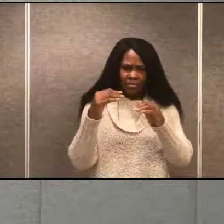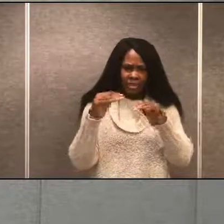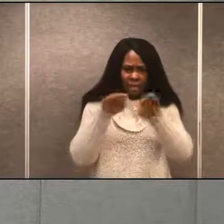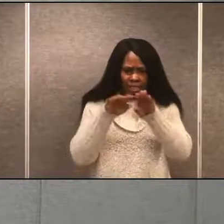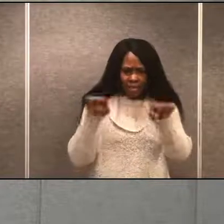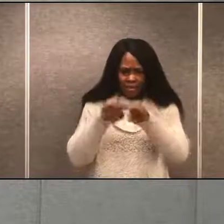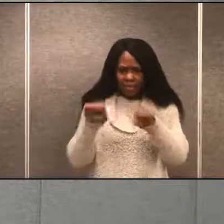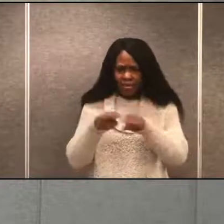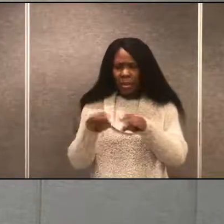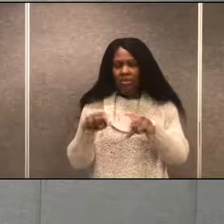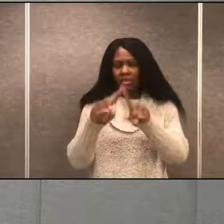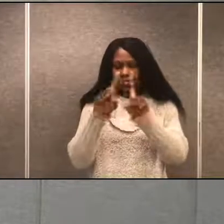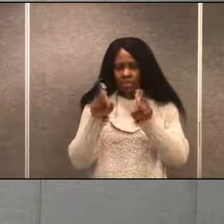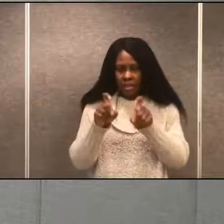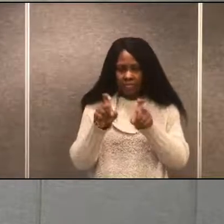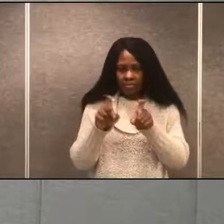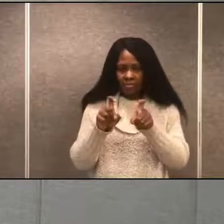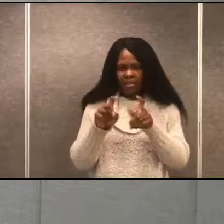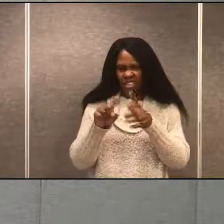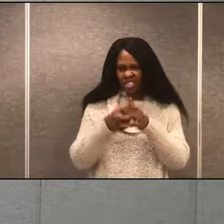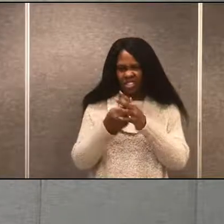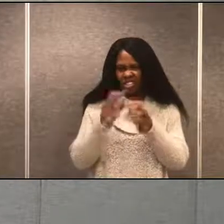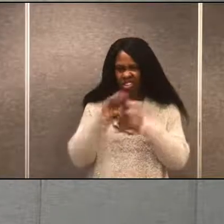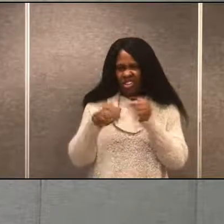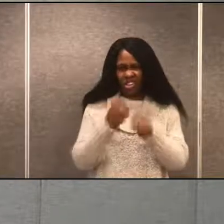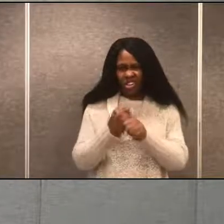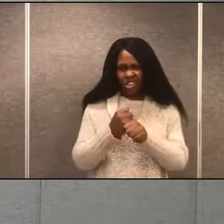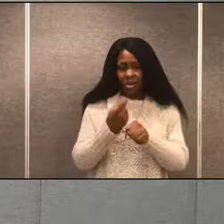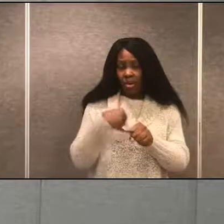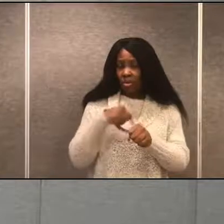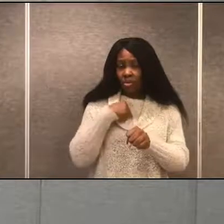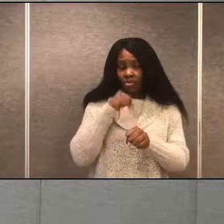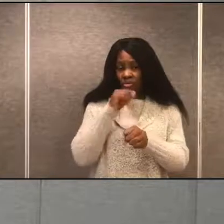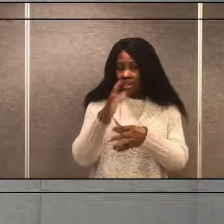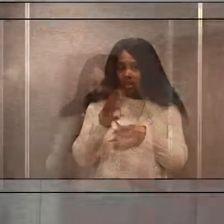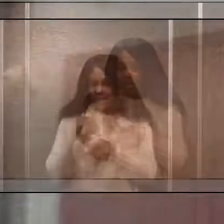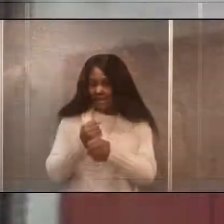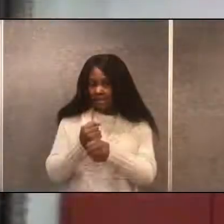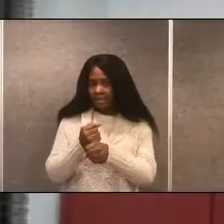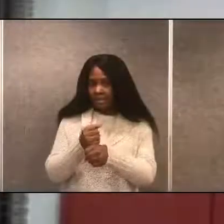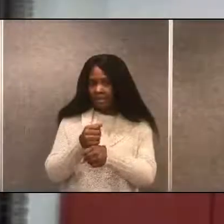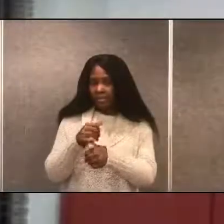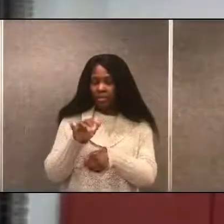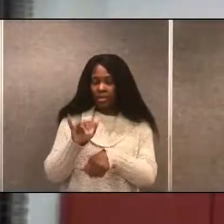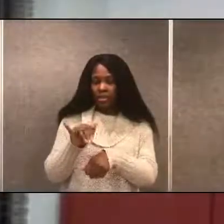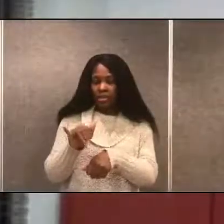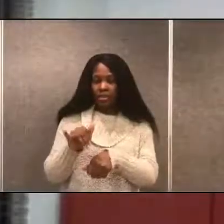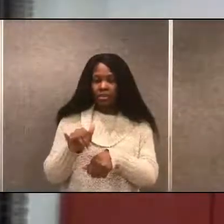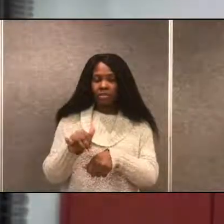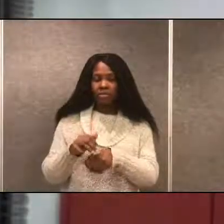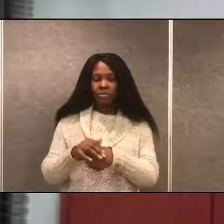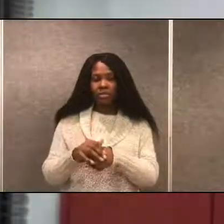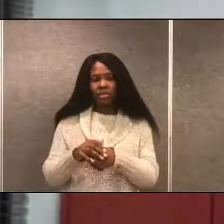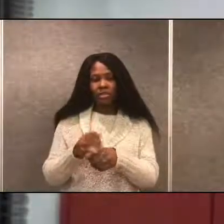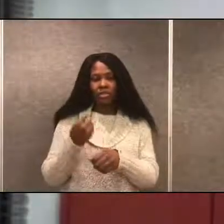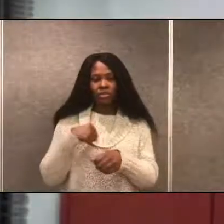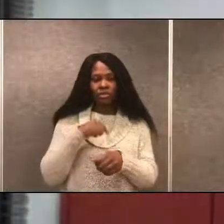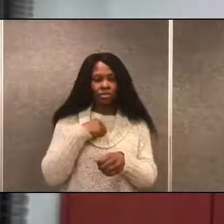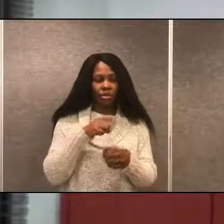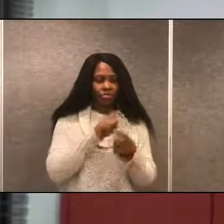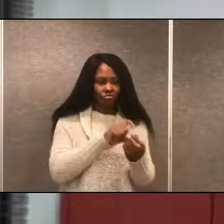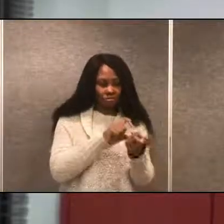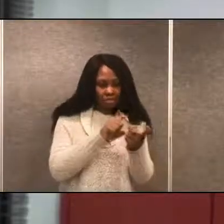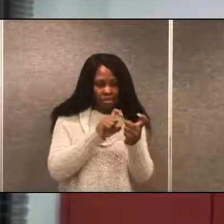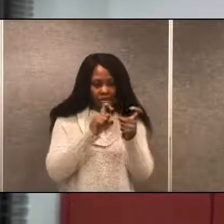at the beginning of the year. We did not take that particular assessment, just as we were transitioning back